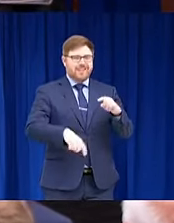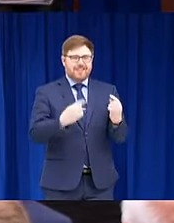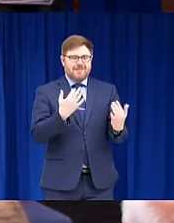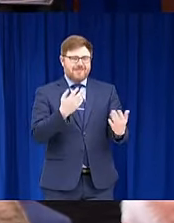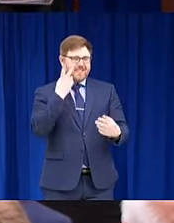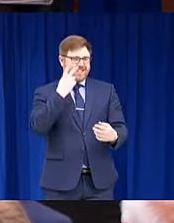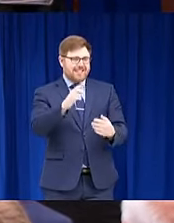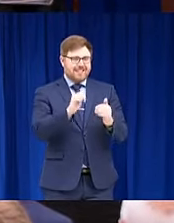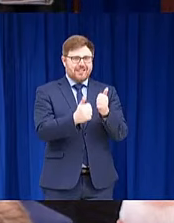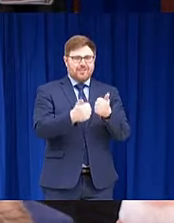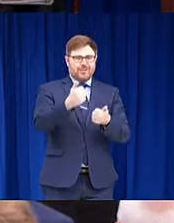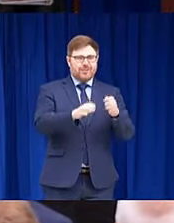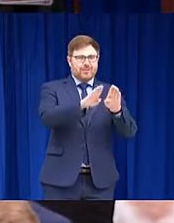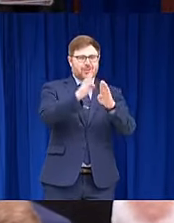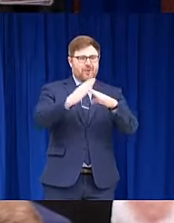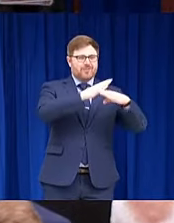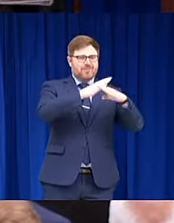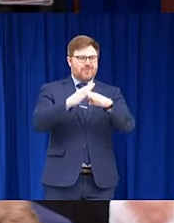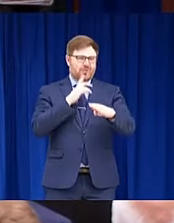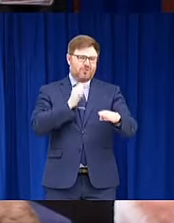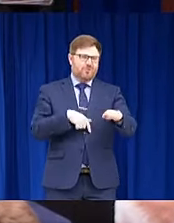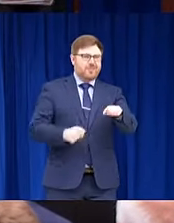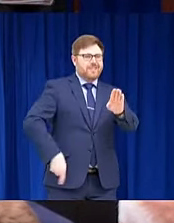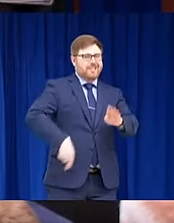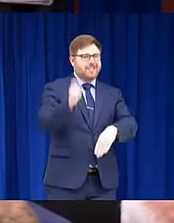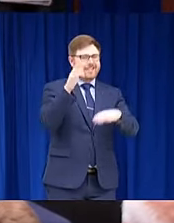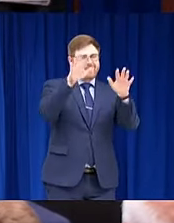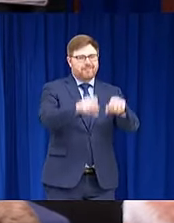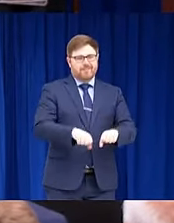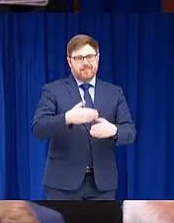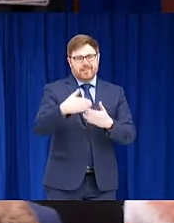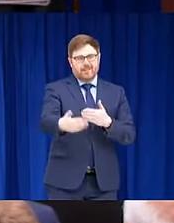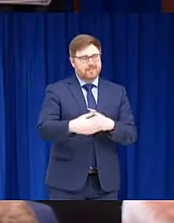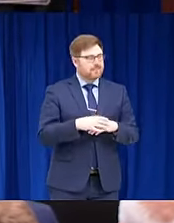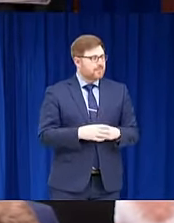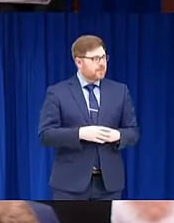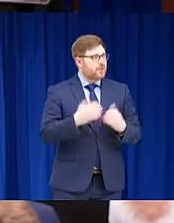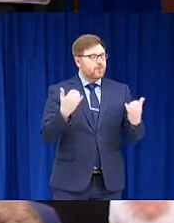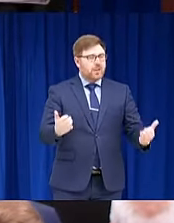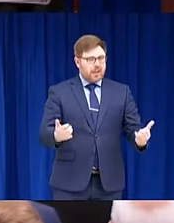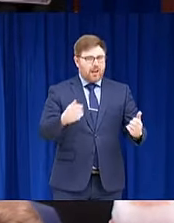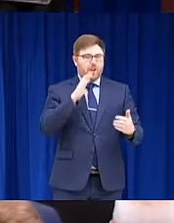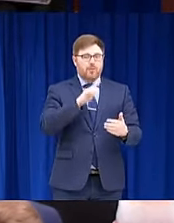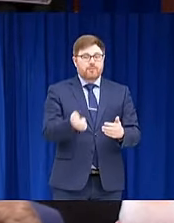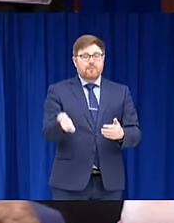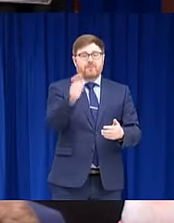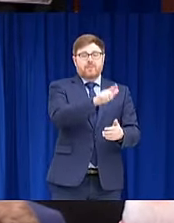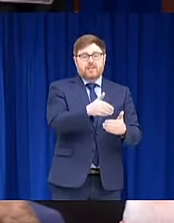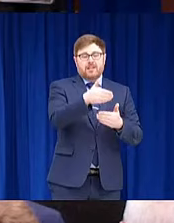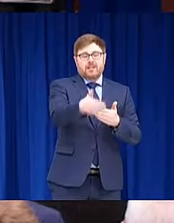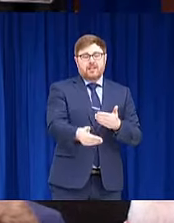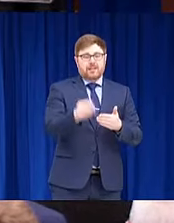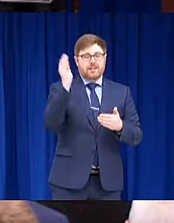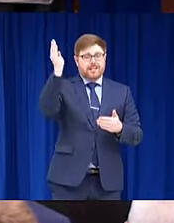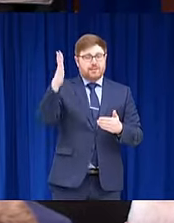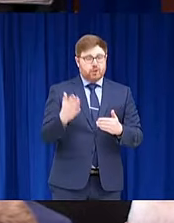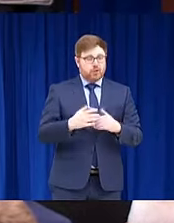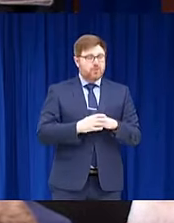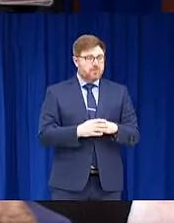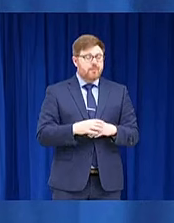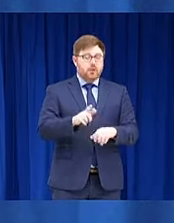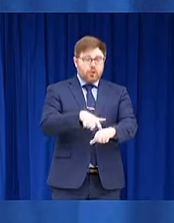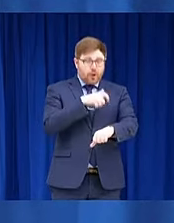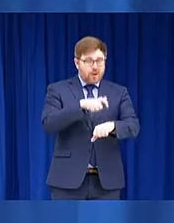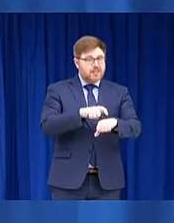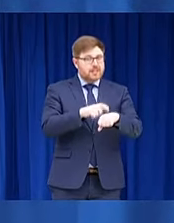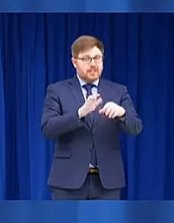next. Now, it is my pleasure to introduce you to our next speaker, a longtime member of DoD